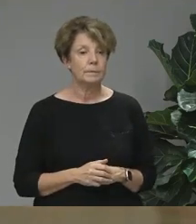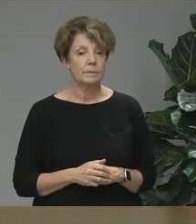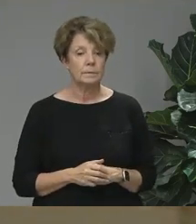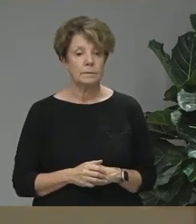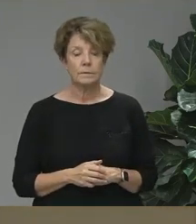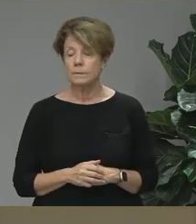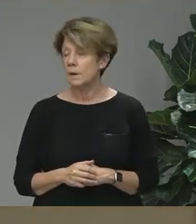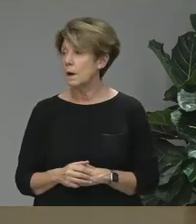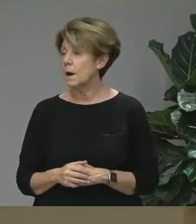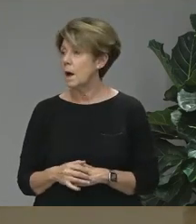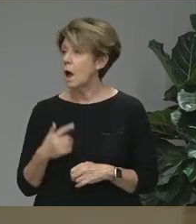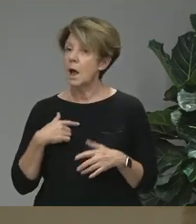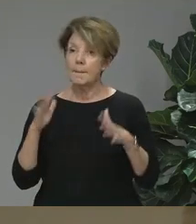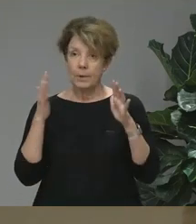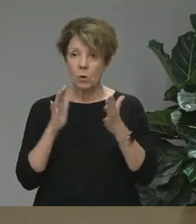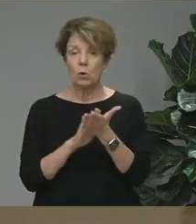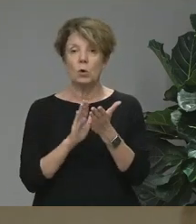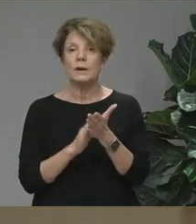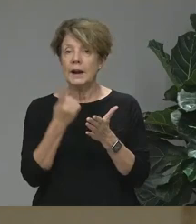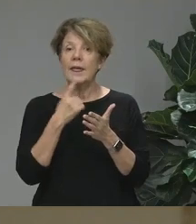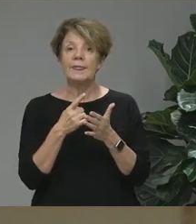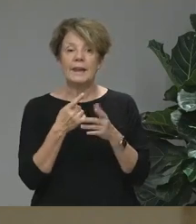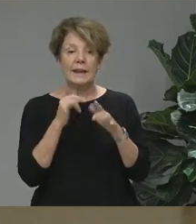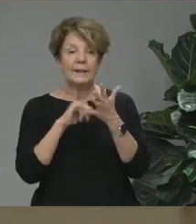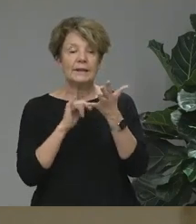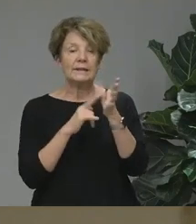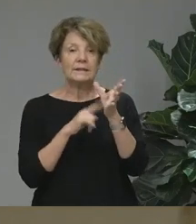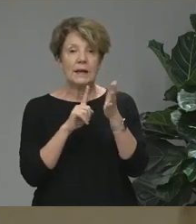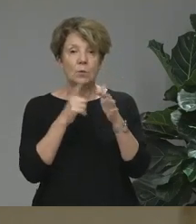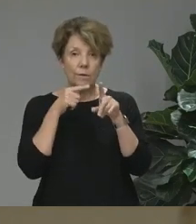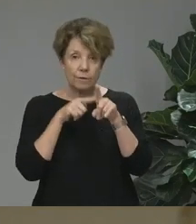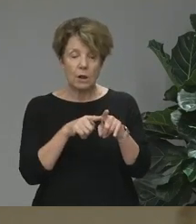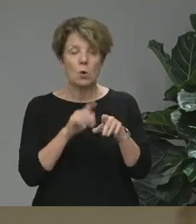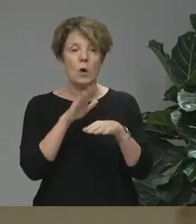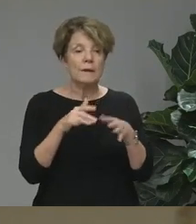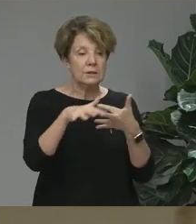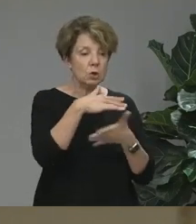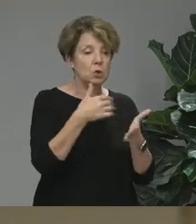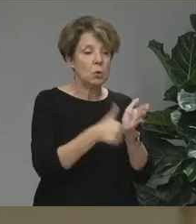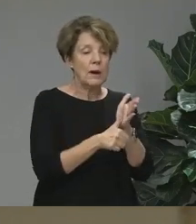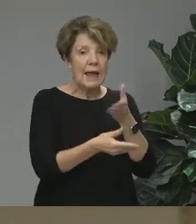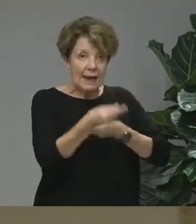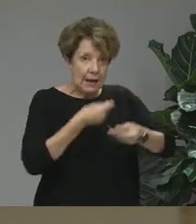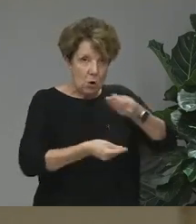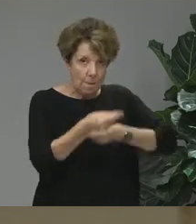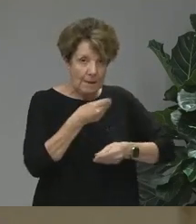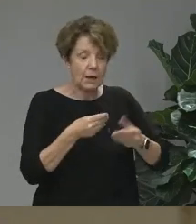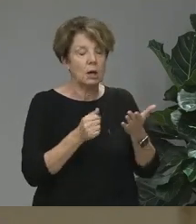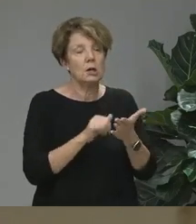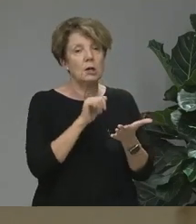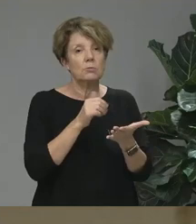I applaud, and I think the states will follow, the inclusion of socioeconomic rights for the reasons